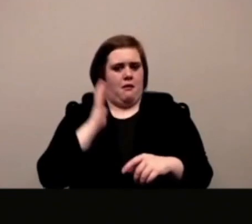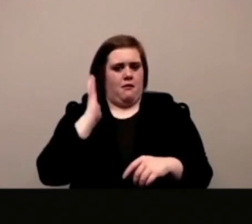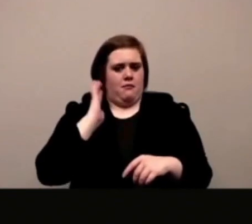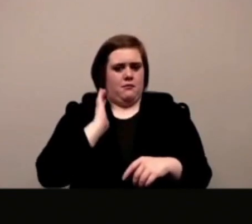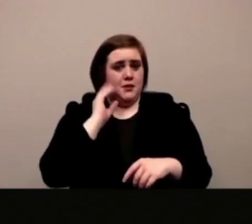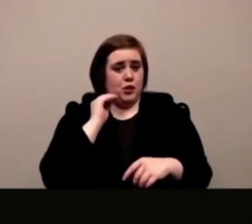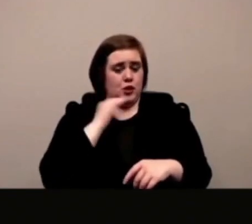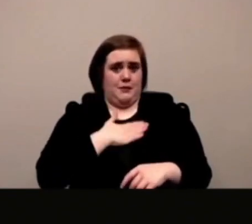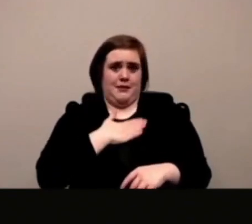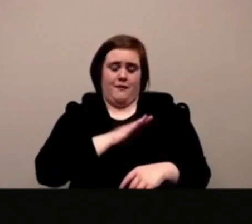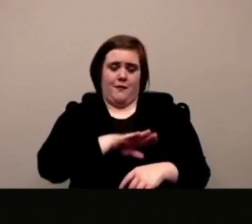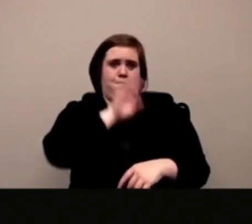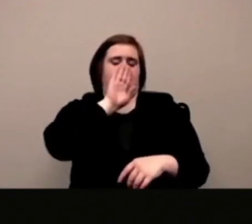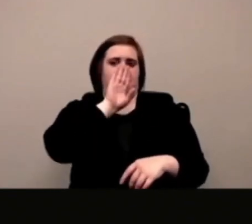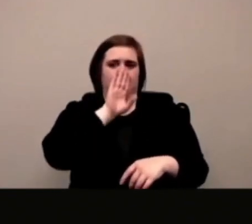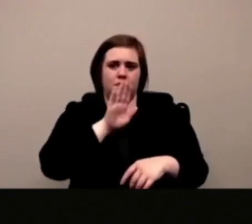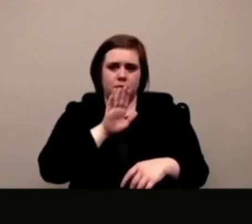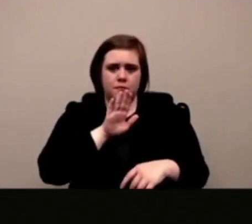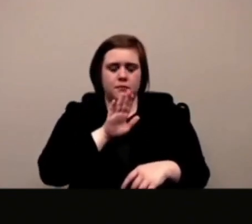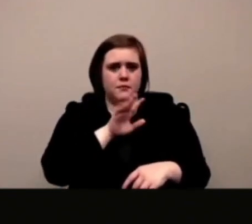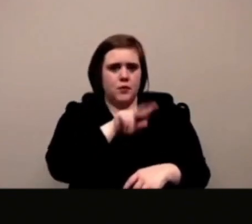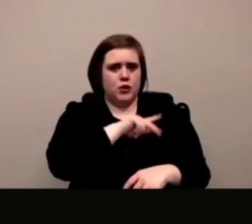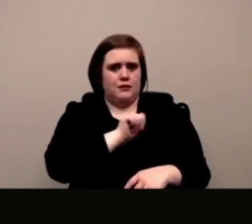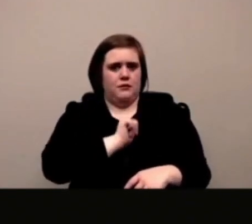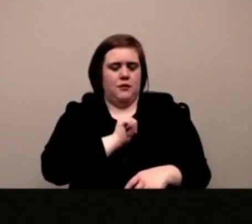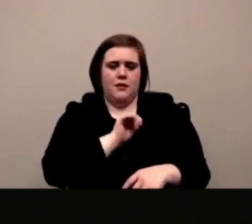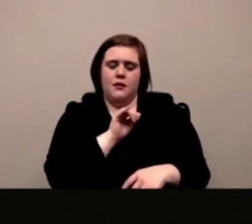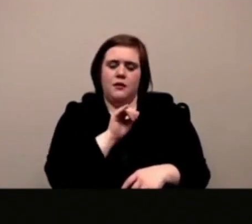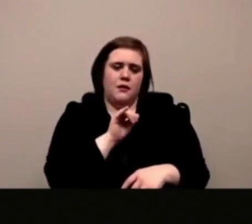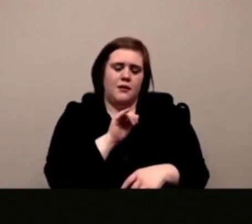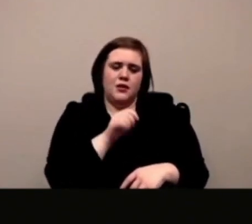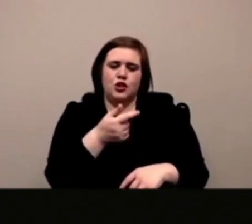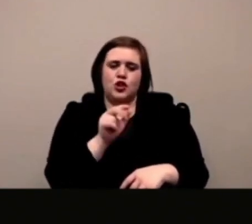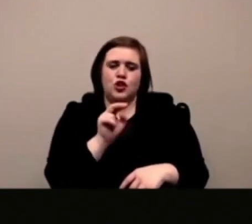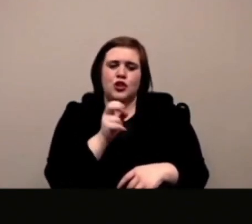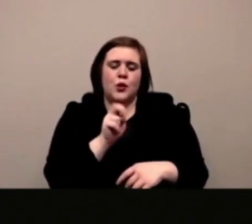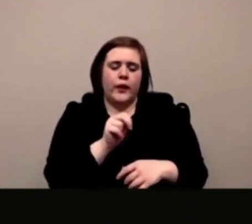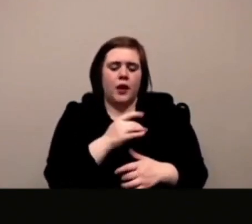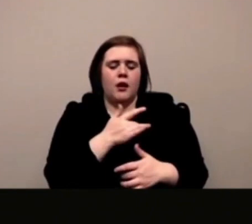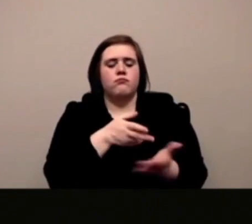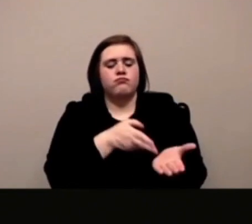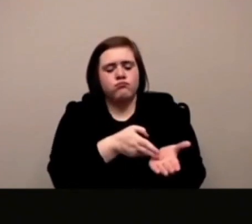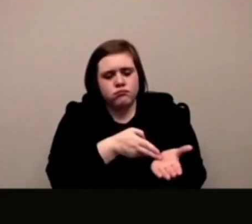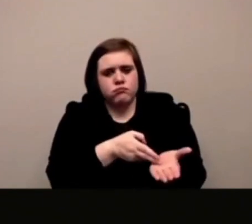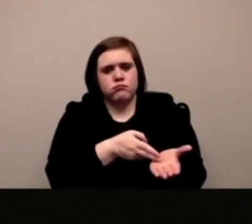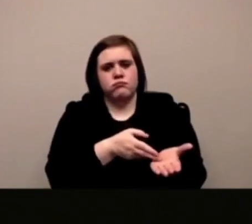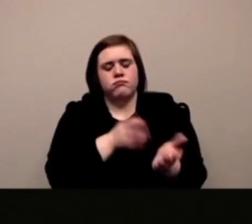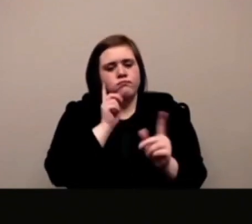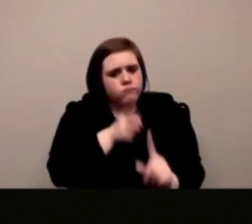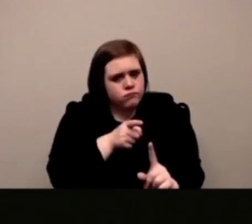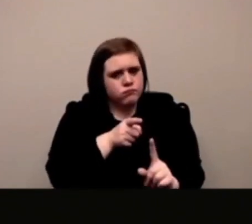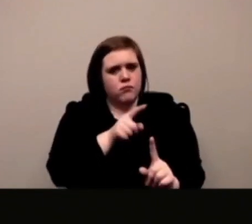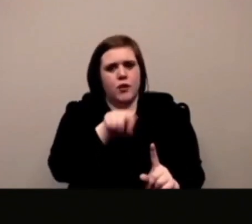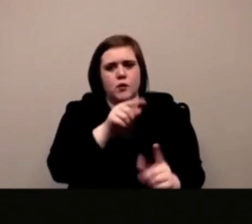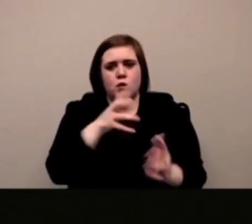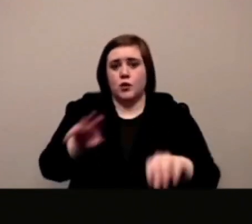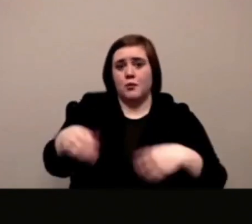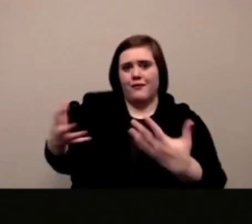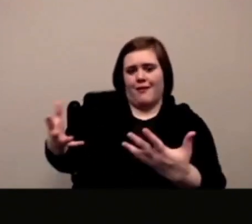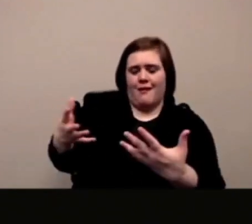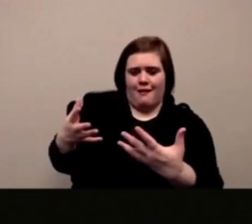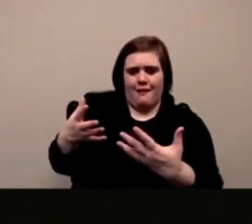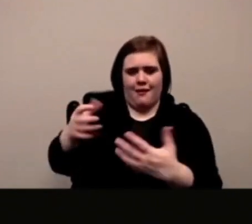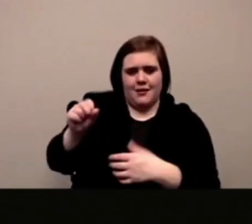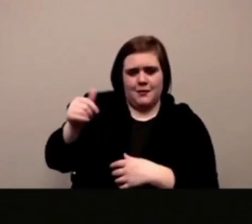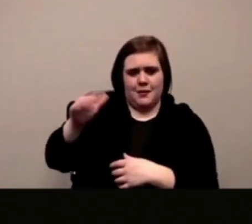personally, is the lack of genuine intention by those that are looking to provide these spaces. I